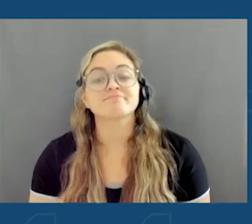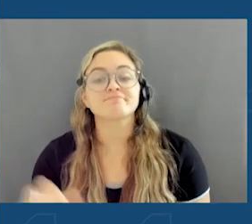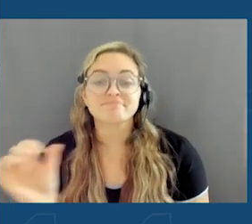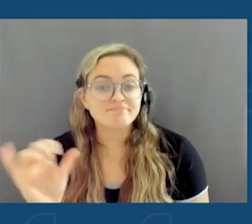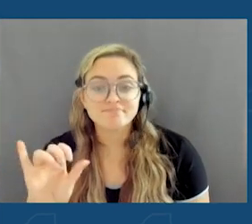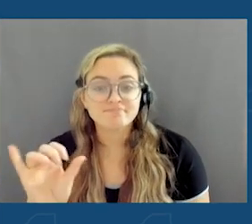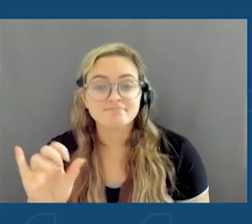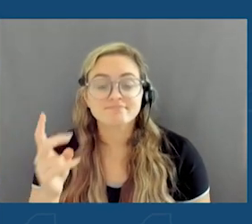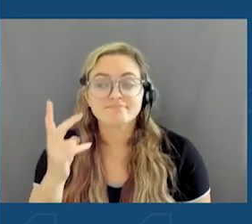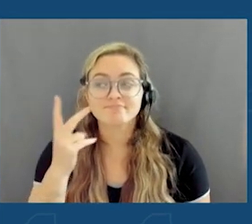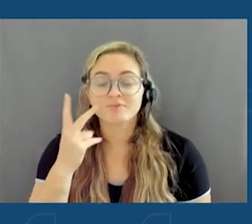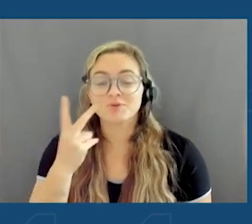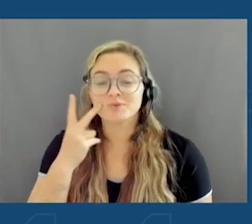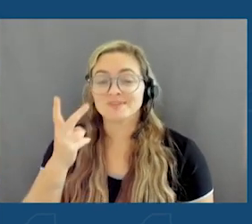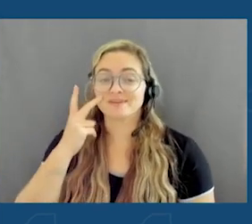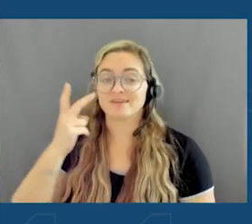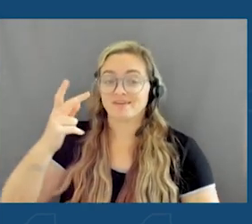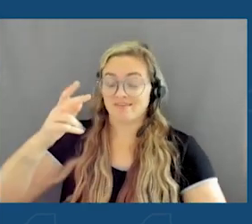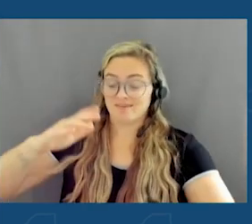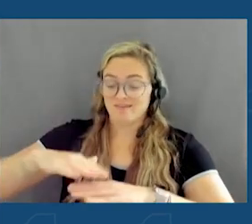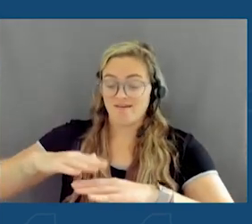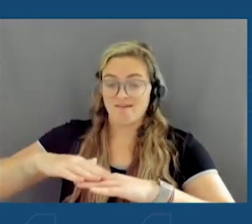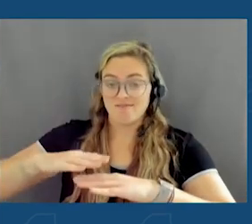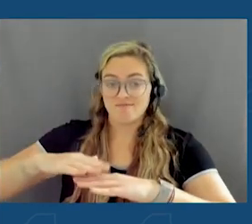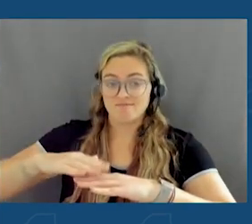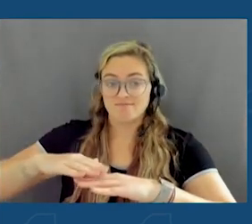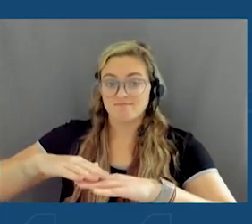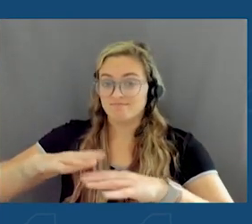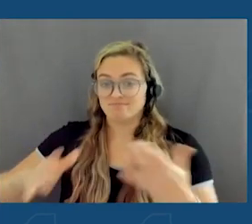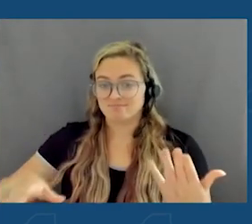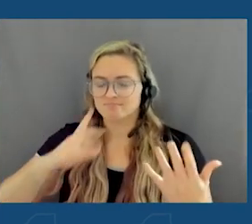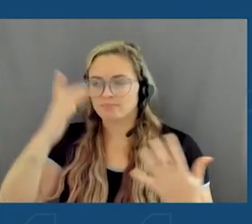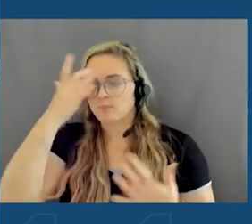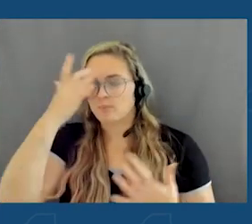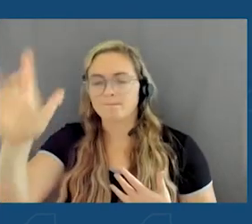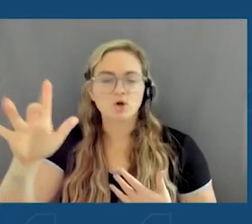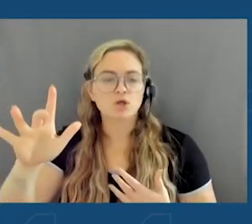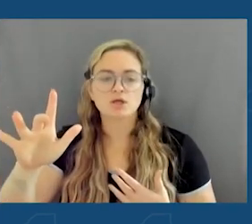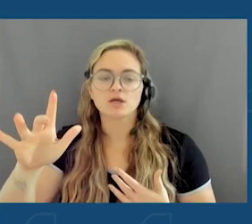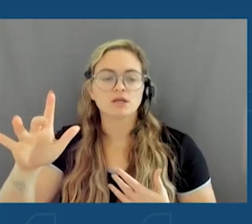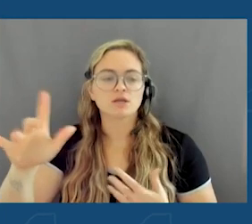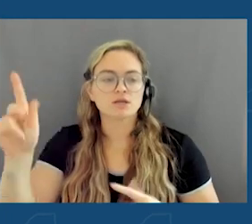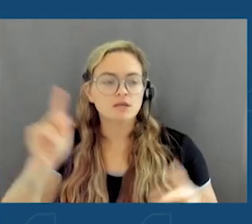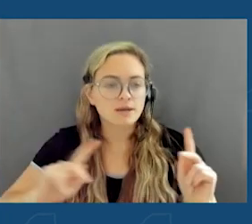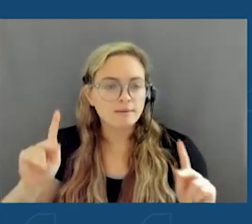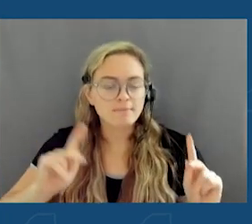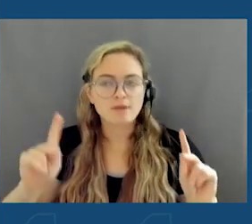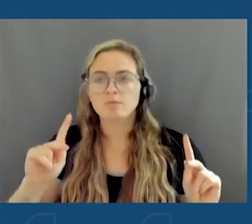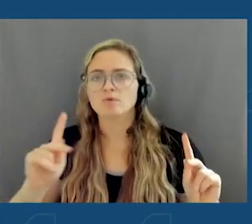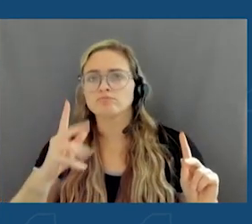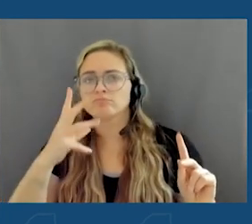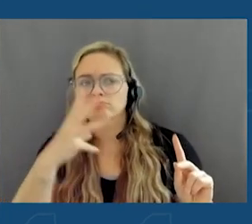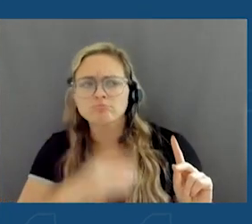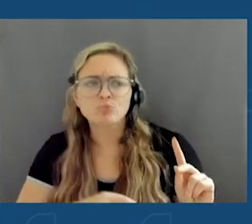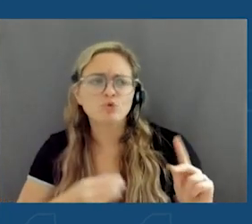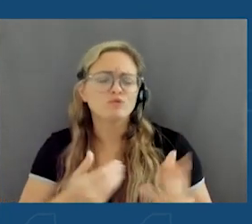sitting on top is brilliant. The confluence of people be able to live in beautiful new